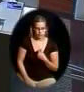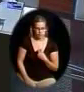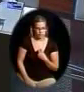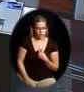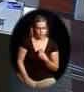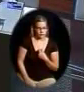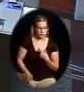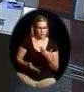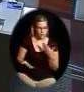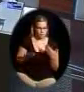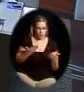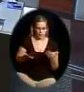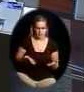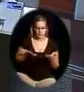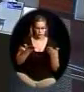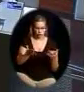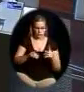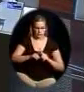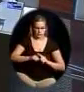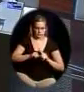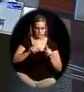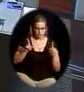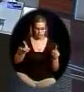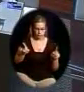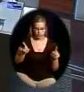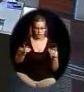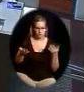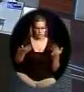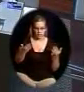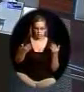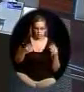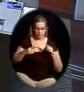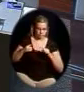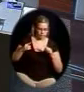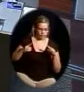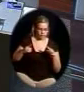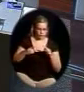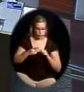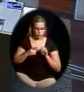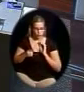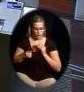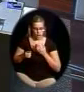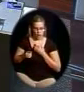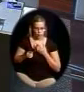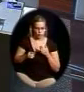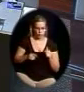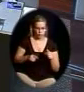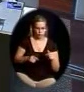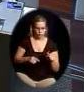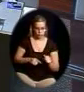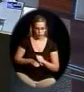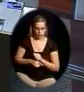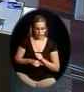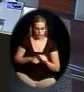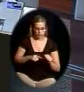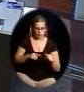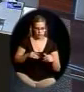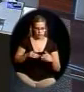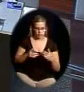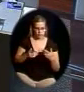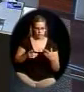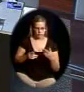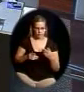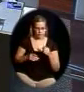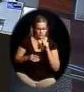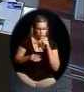maybe suggest a different, maybe a variance to our practice as opposed